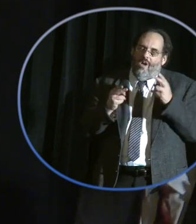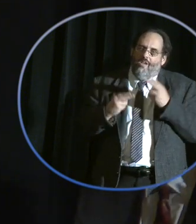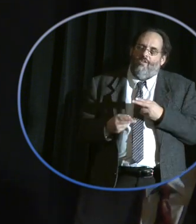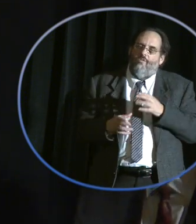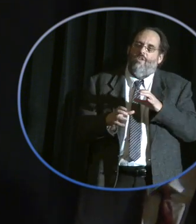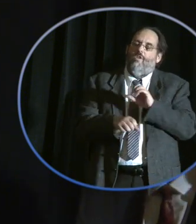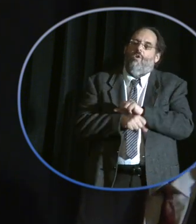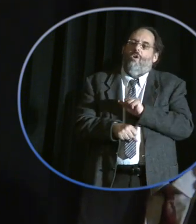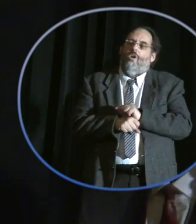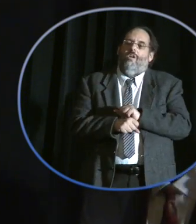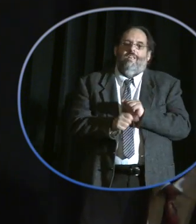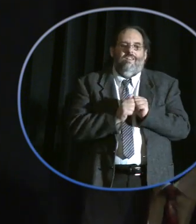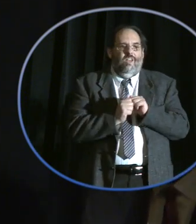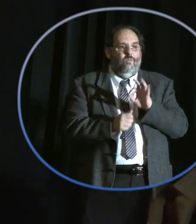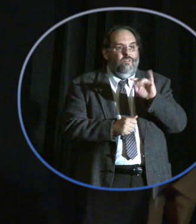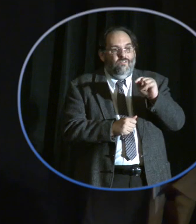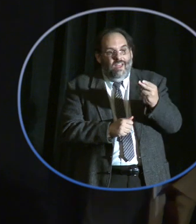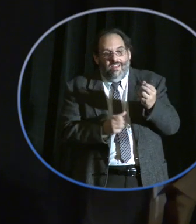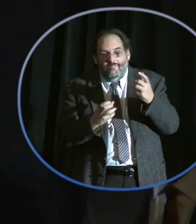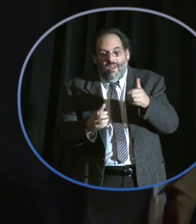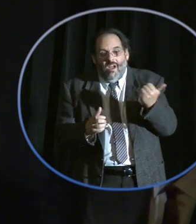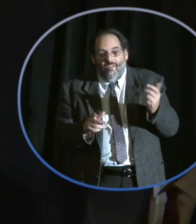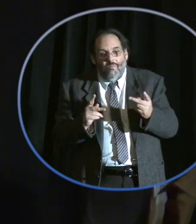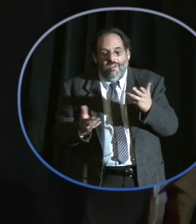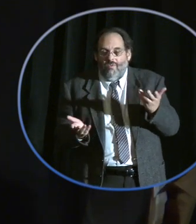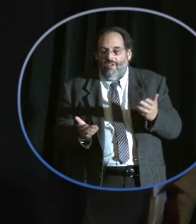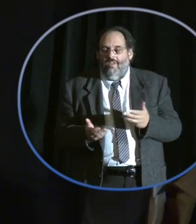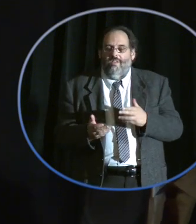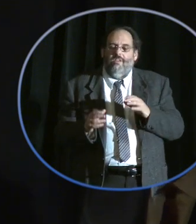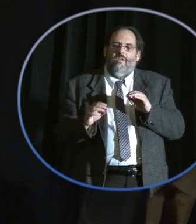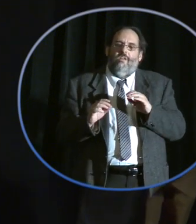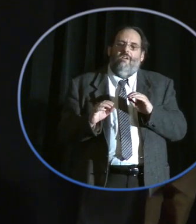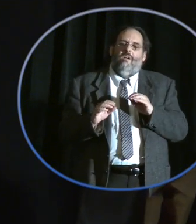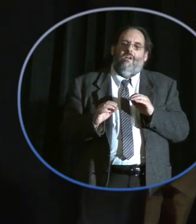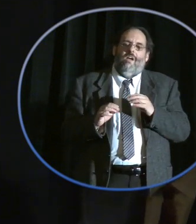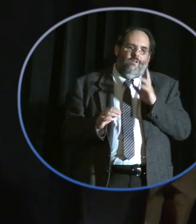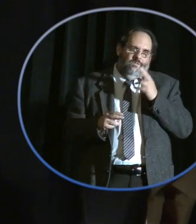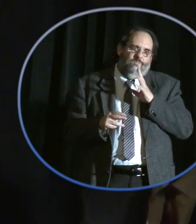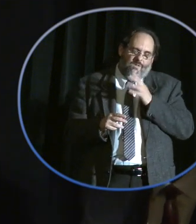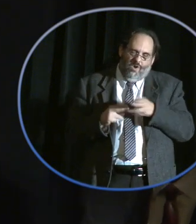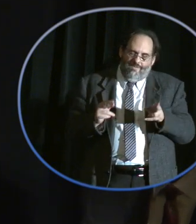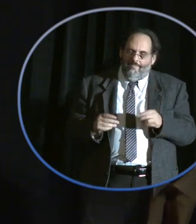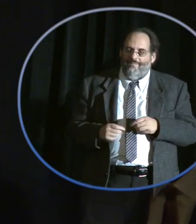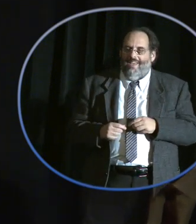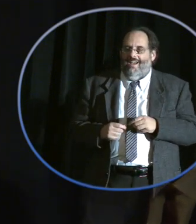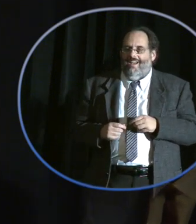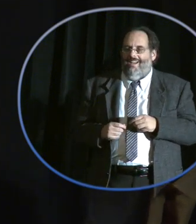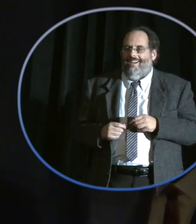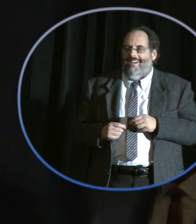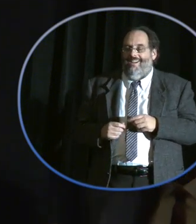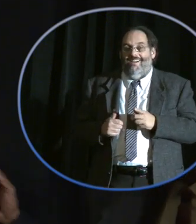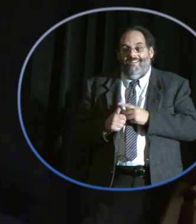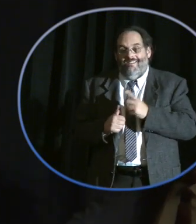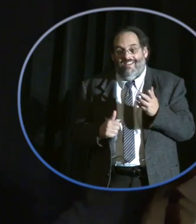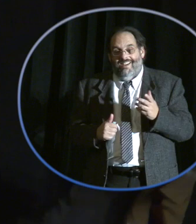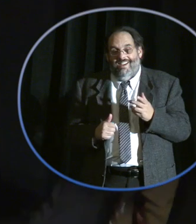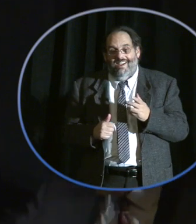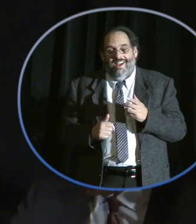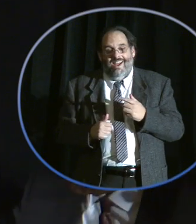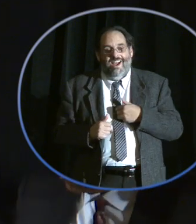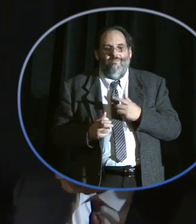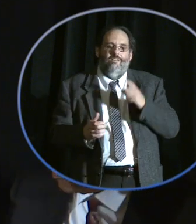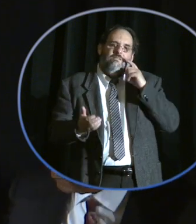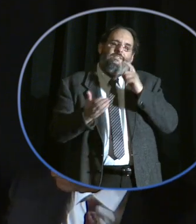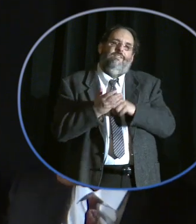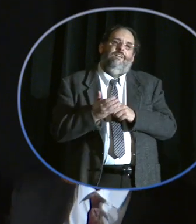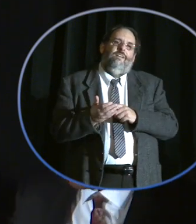done this work with Faith and so many folks. I'll just be really brief. The first thing I think I would want to